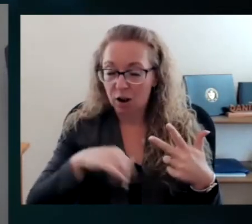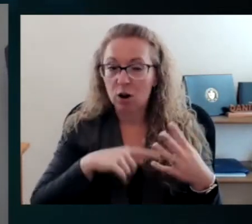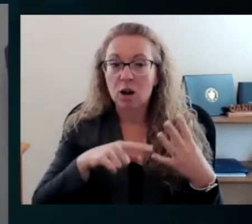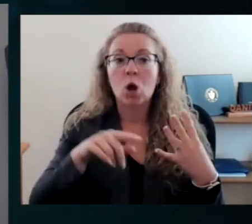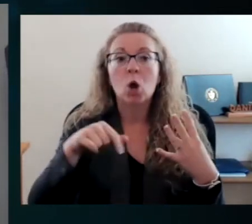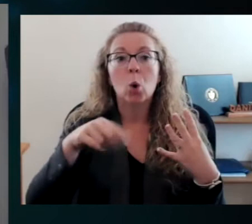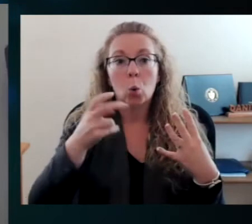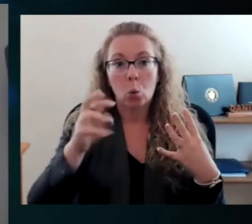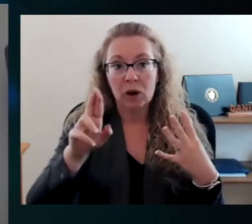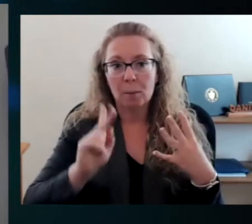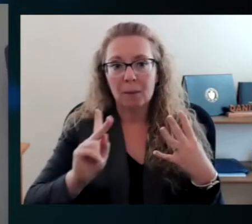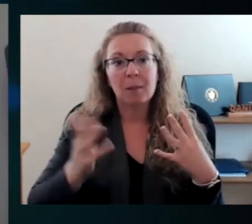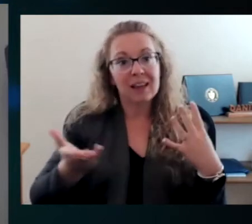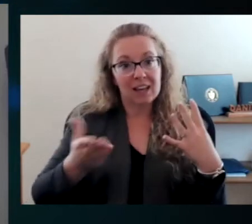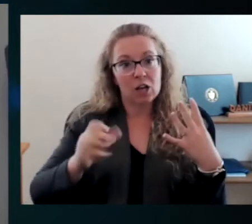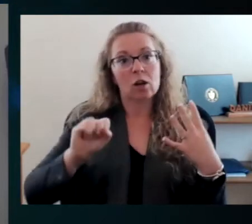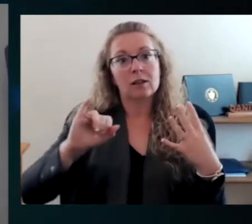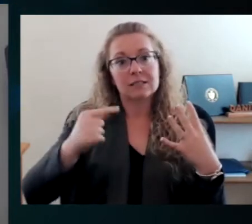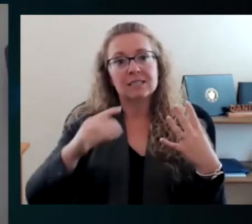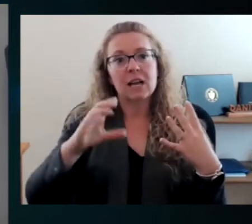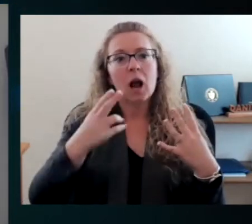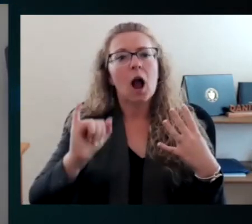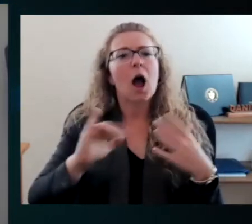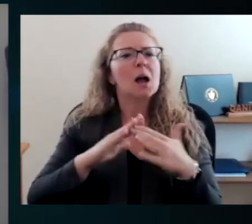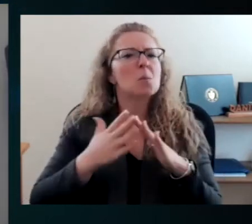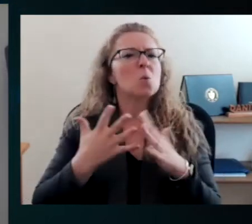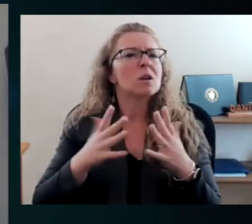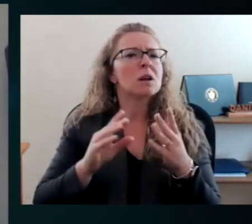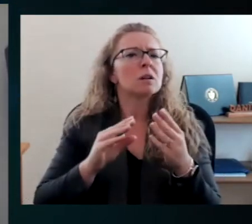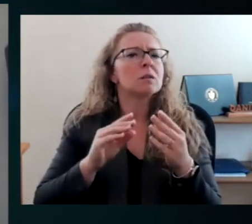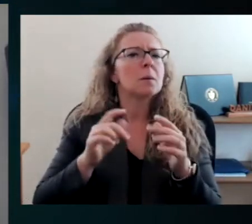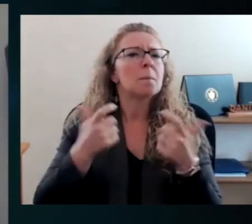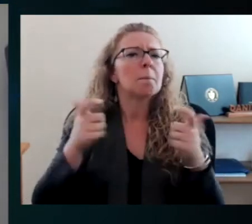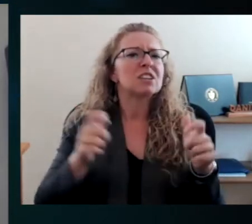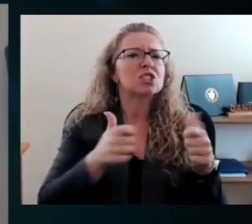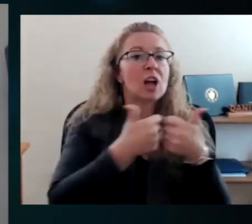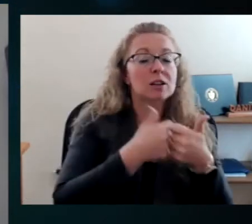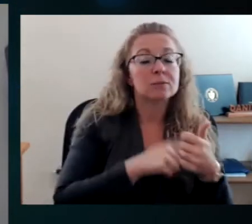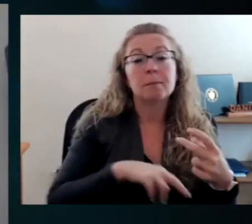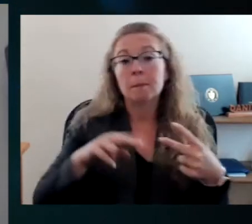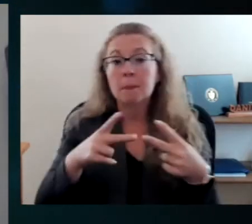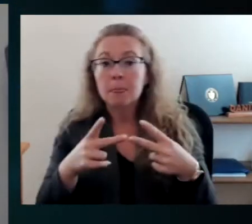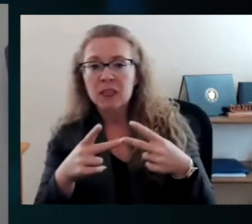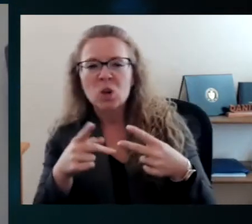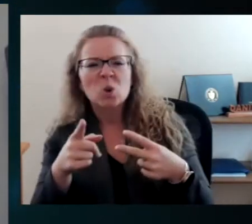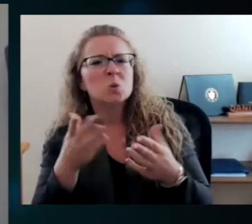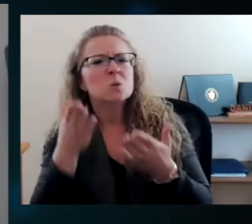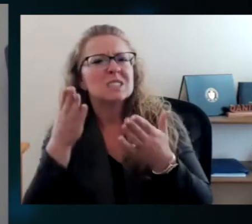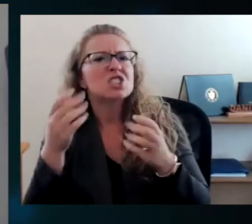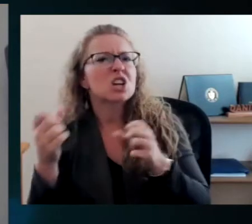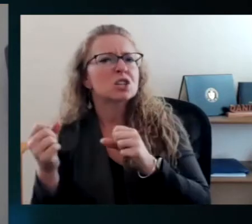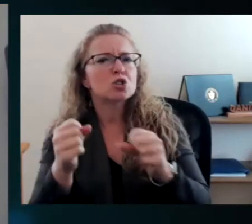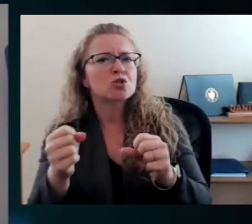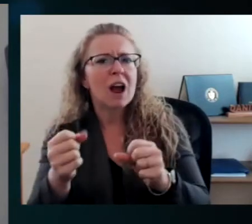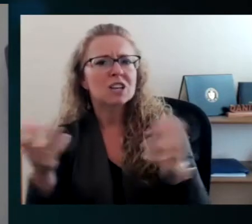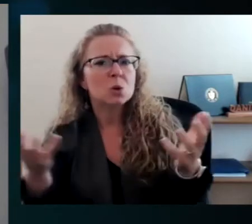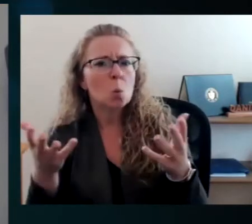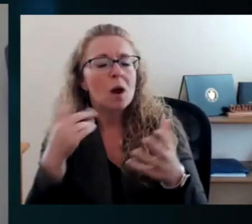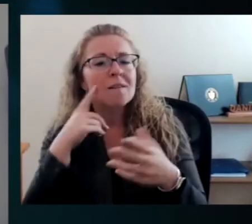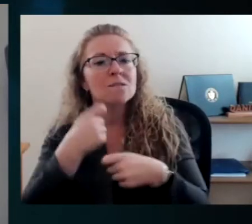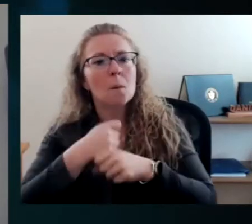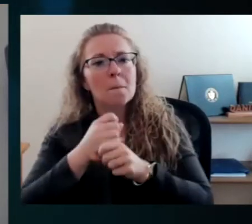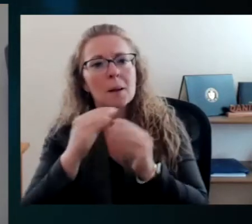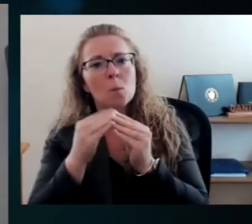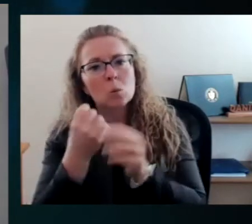community today? Another question would be, what do you suggest as a strategy for creating a safer, more